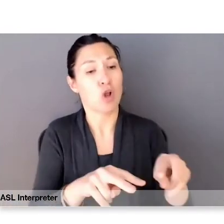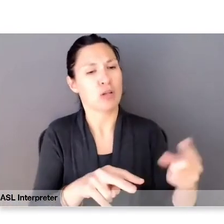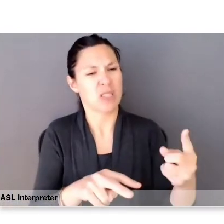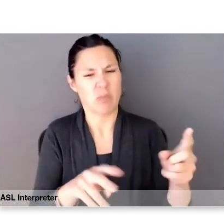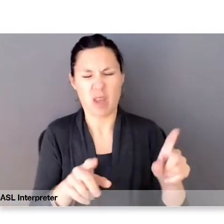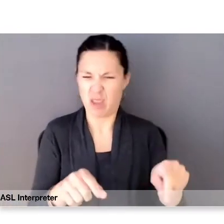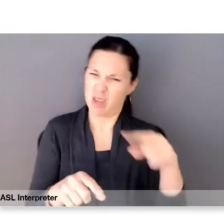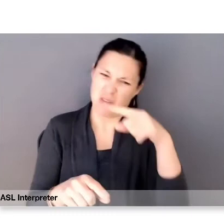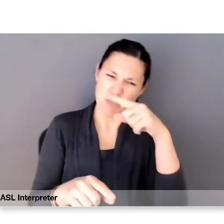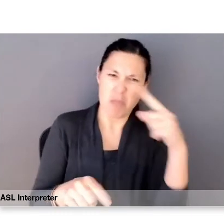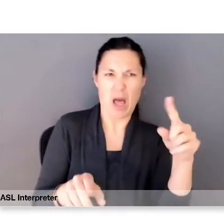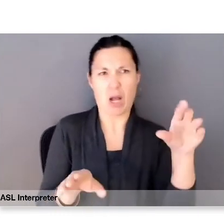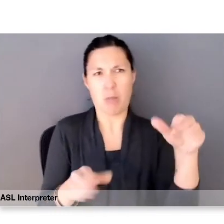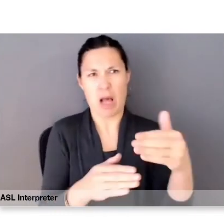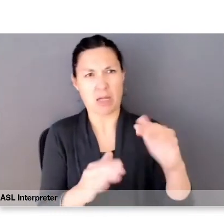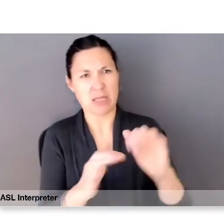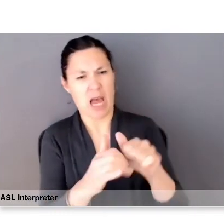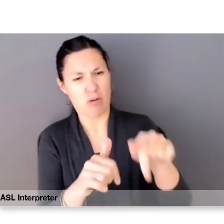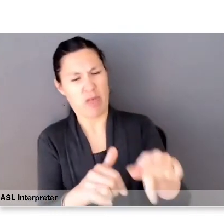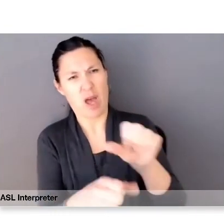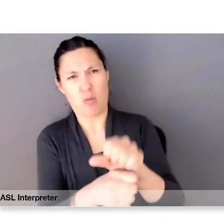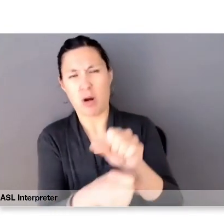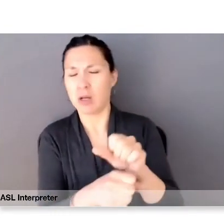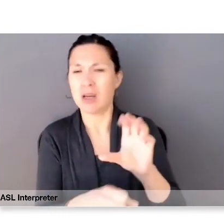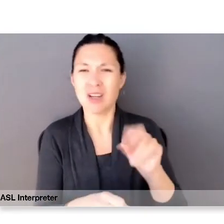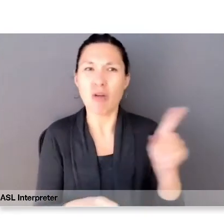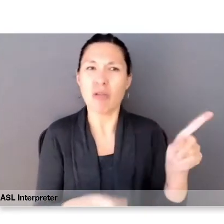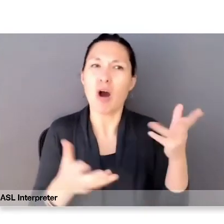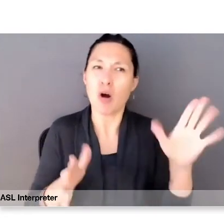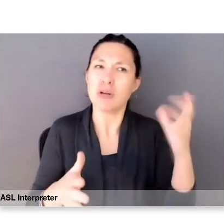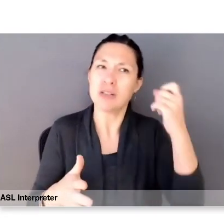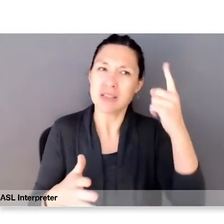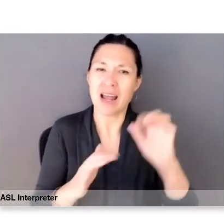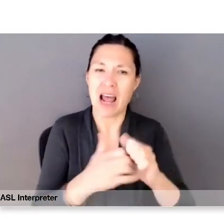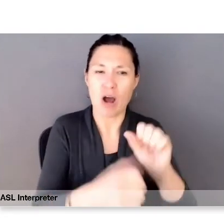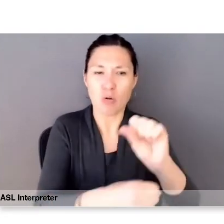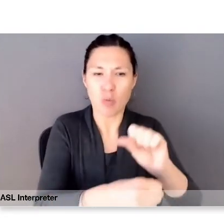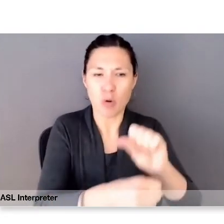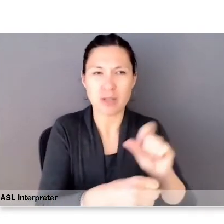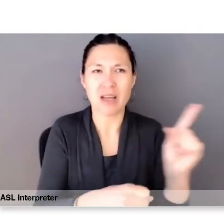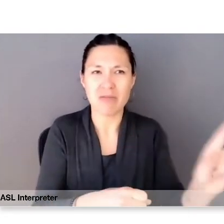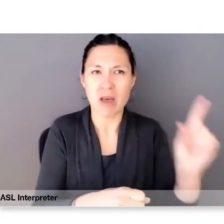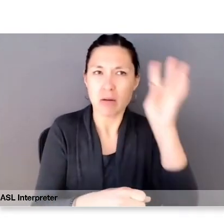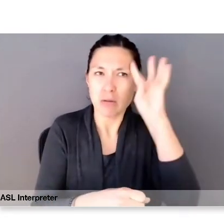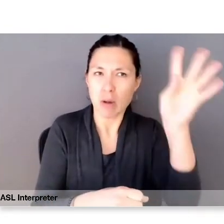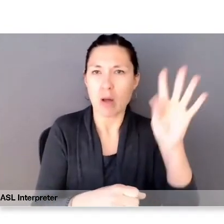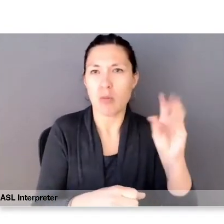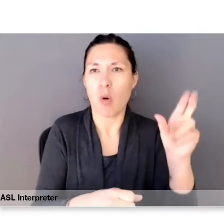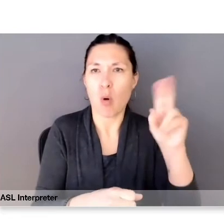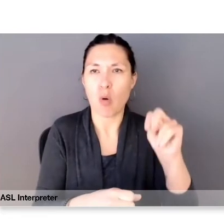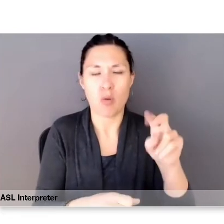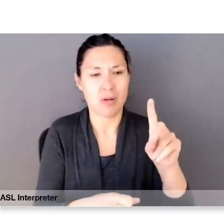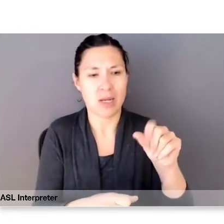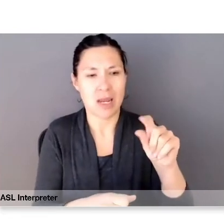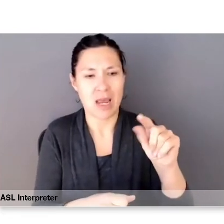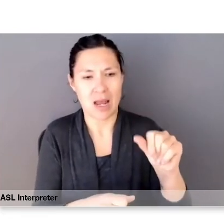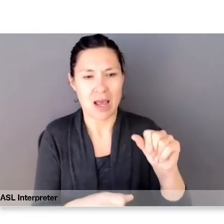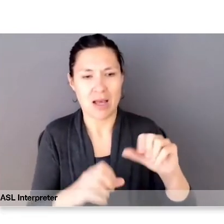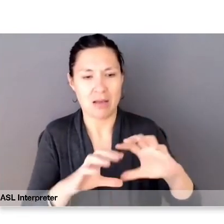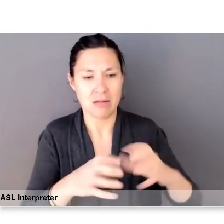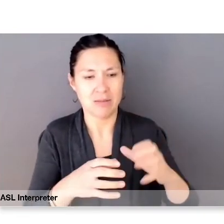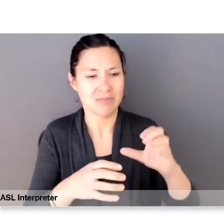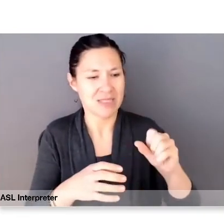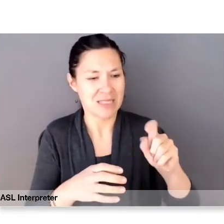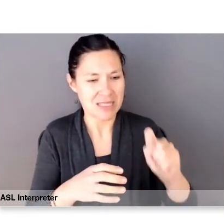how it works, how they can train their own data sets, how they can understand AI system as something that they can tinker